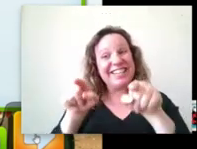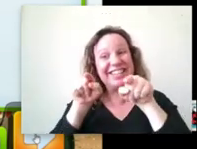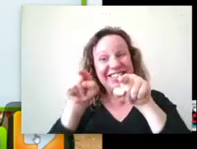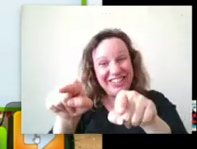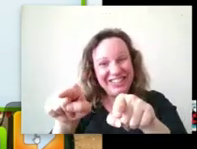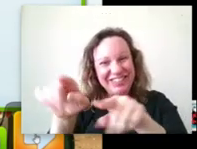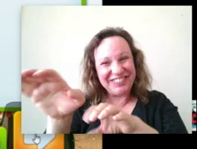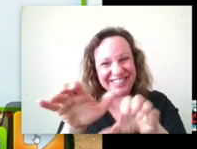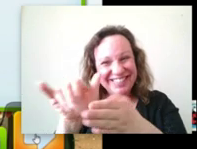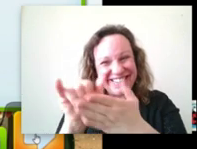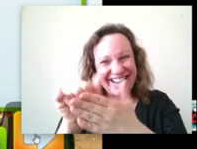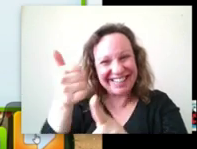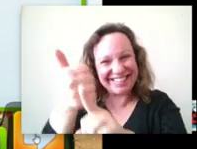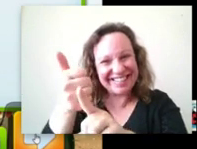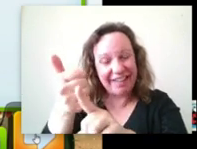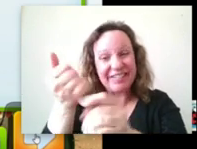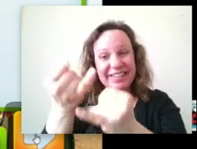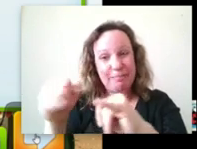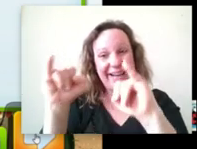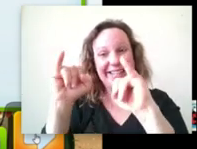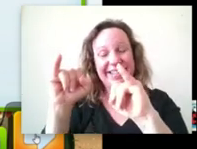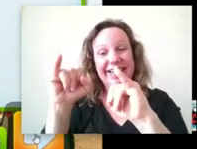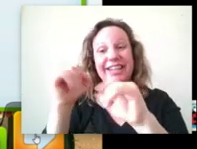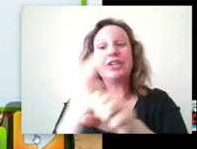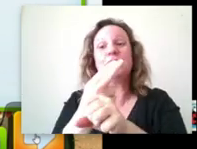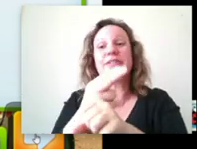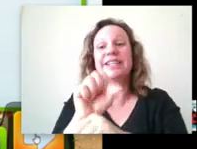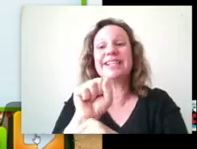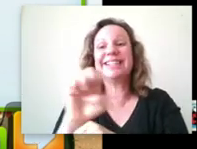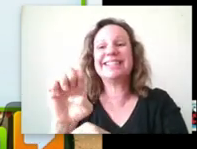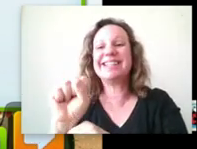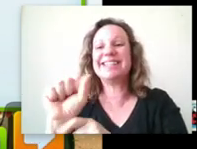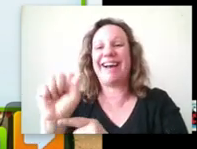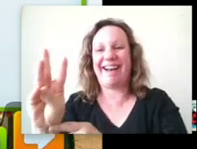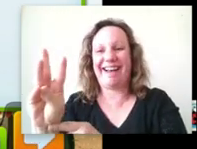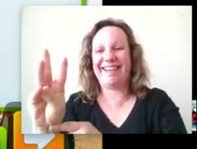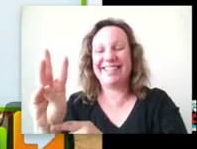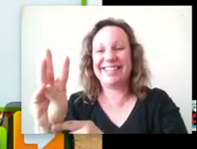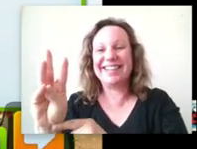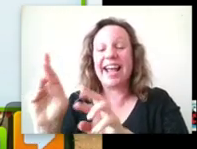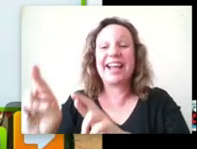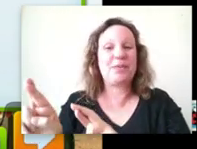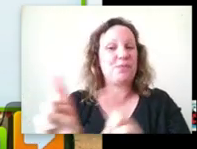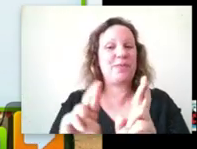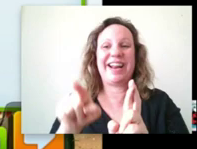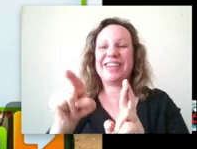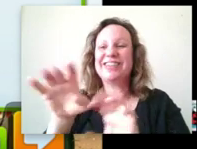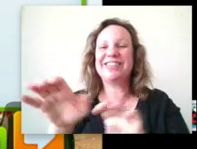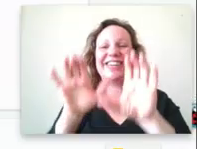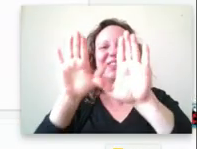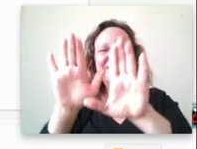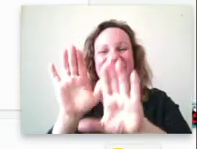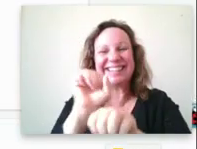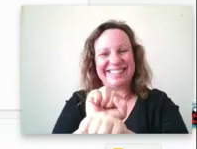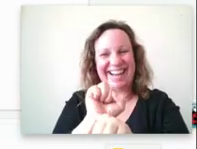this on your own in Seesaw. Get ready. You're doing a great job.